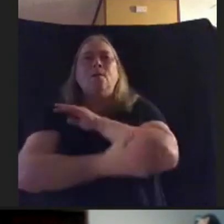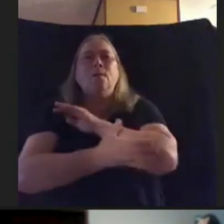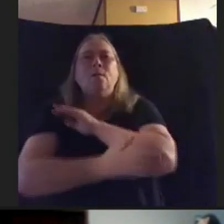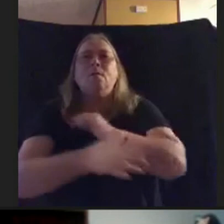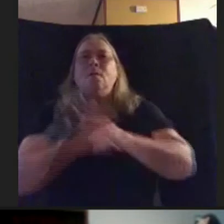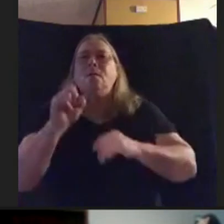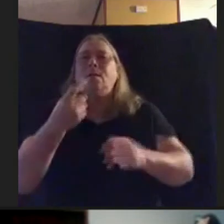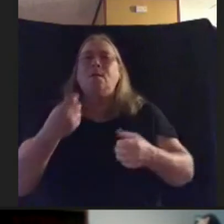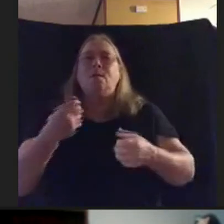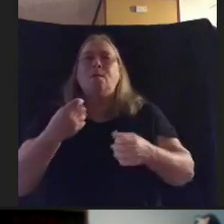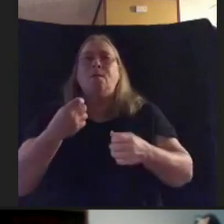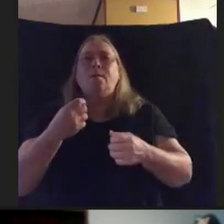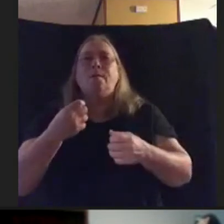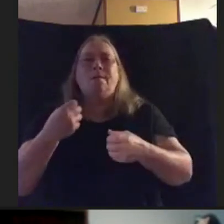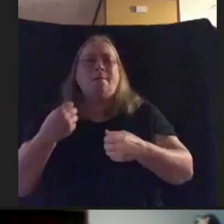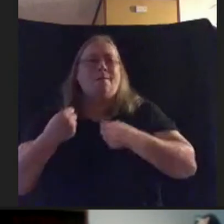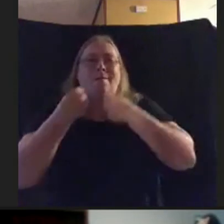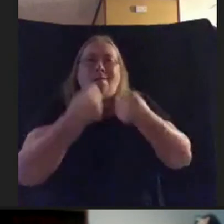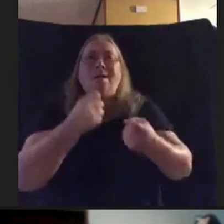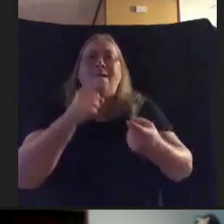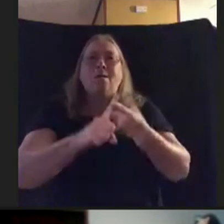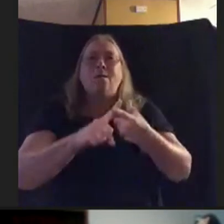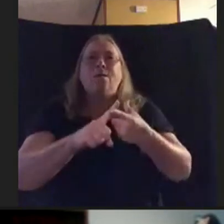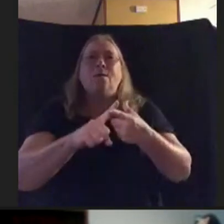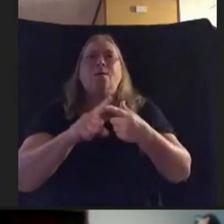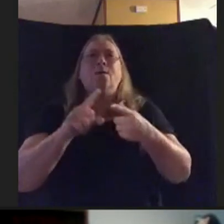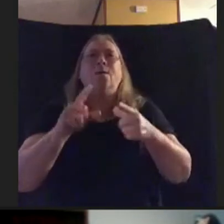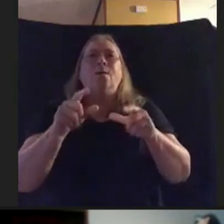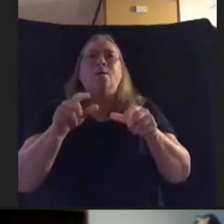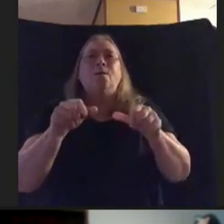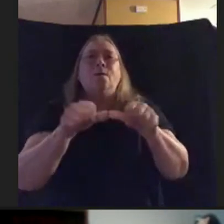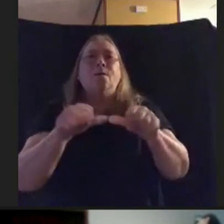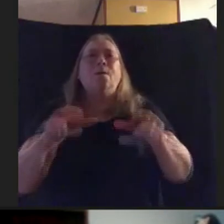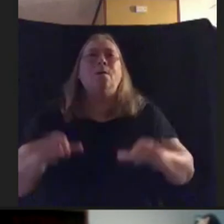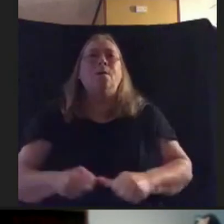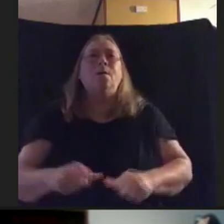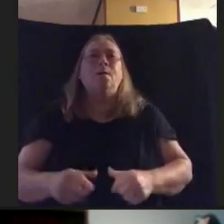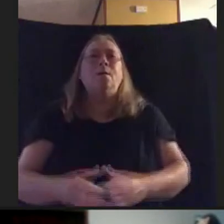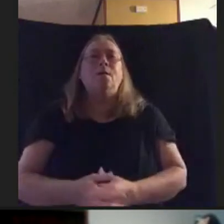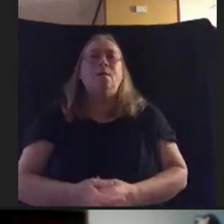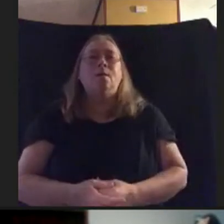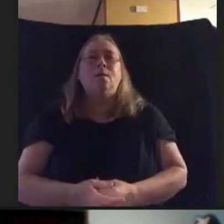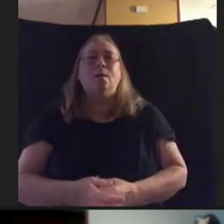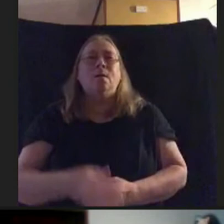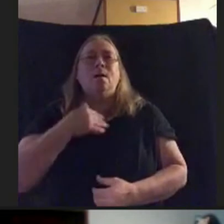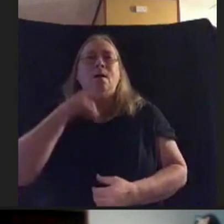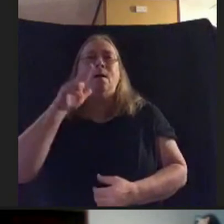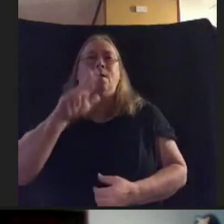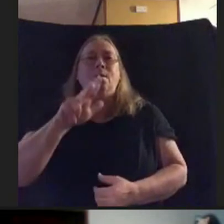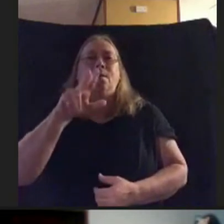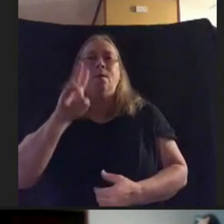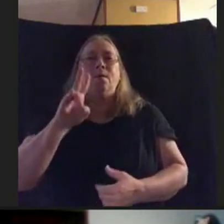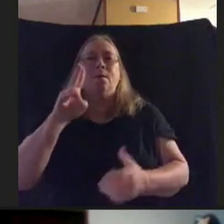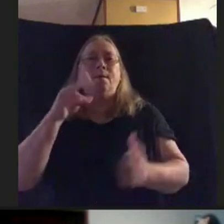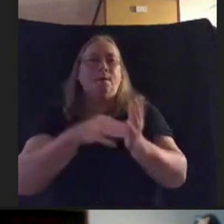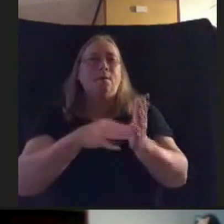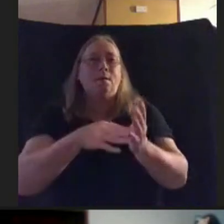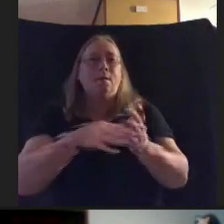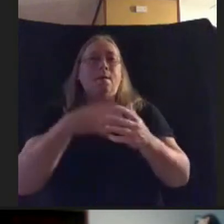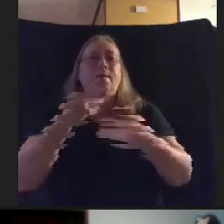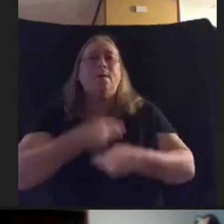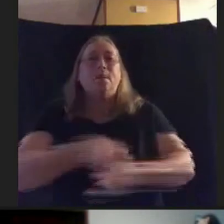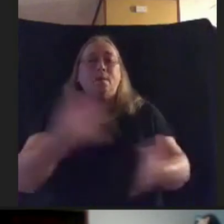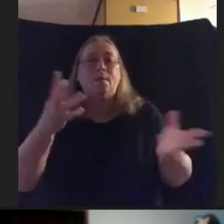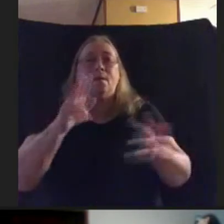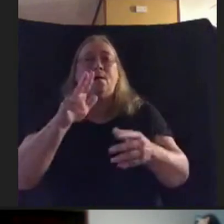to a drive-through? Who wants to take that? Yeah, so we have 37,000 coming in, and we give out 30,000 to drive-throughs,